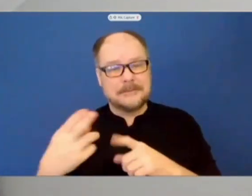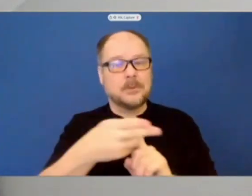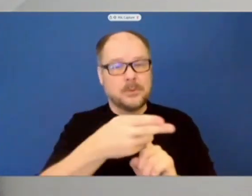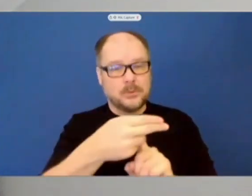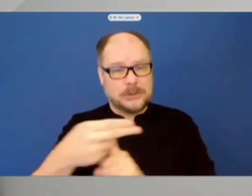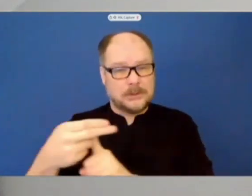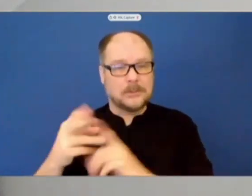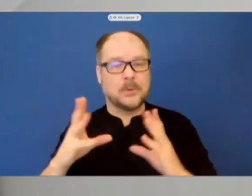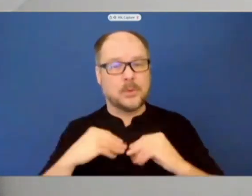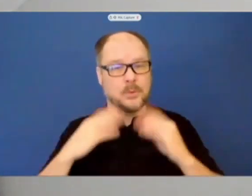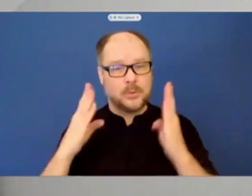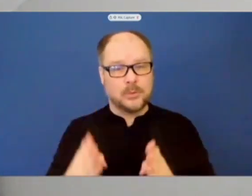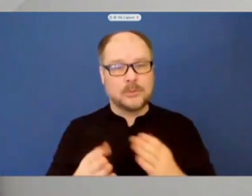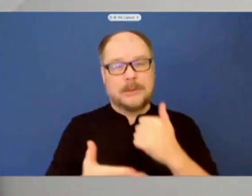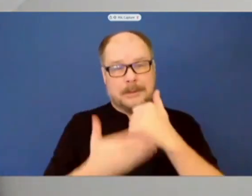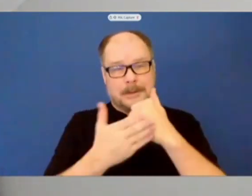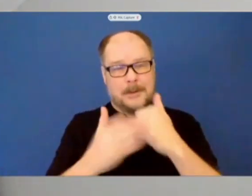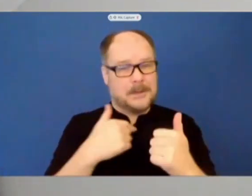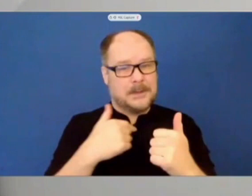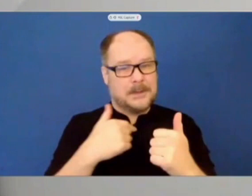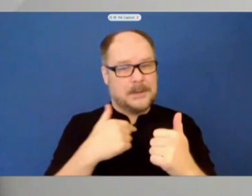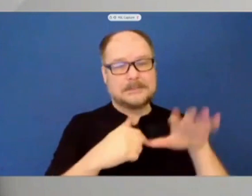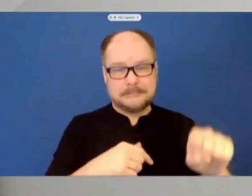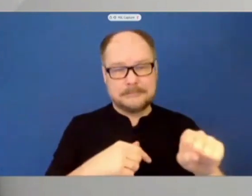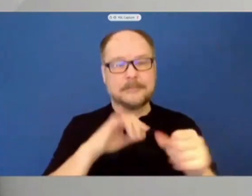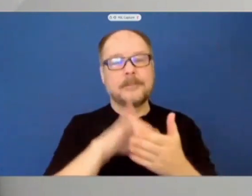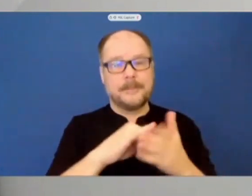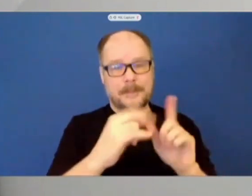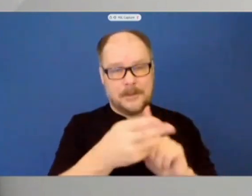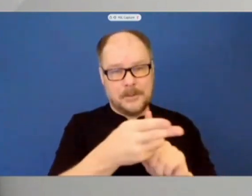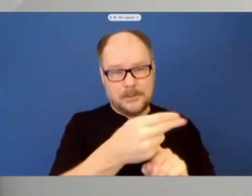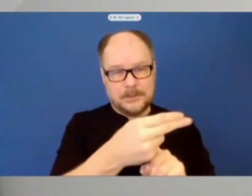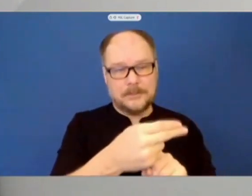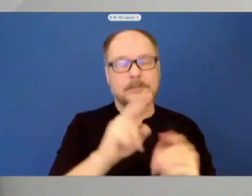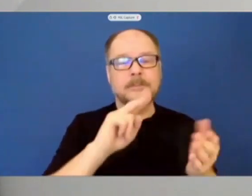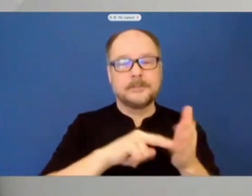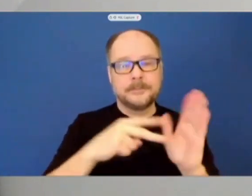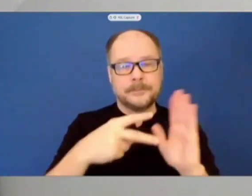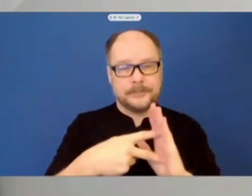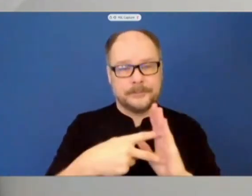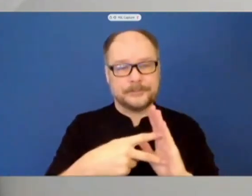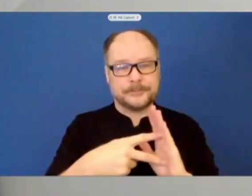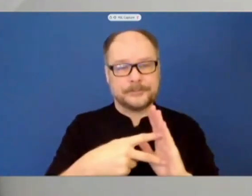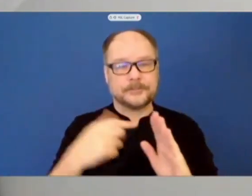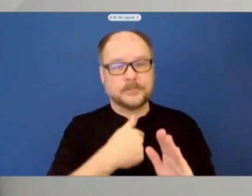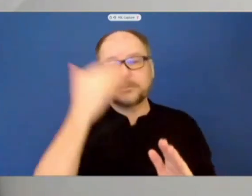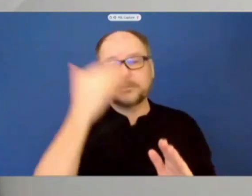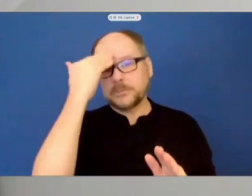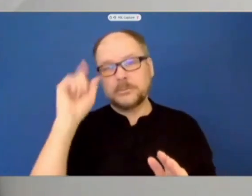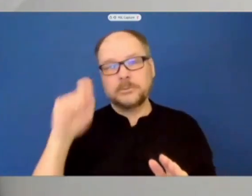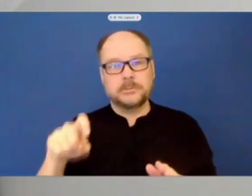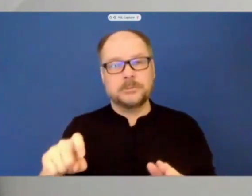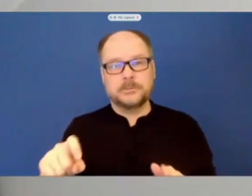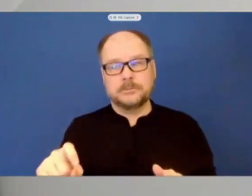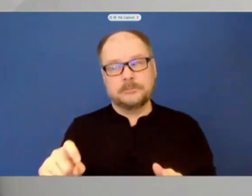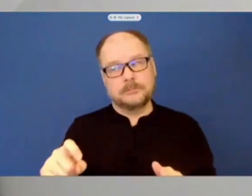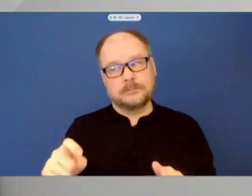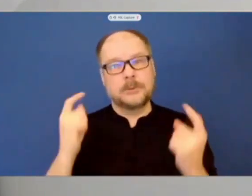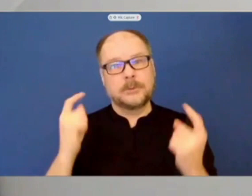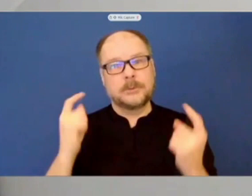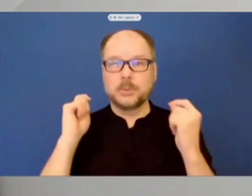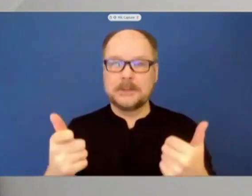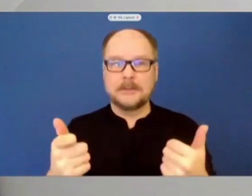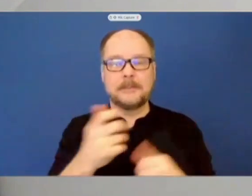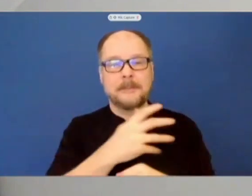this location quickly identified when we knew that it was something that needed to happen fairly quickly. So this is